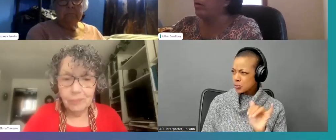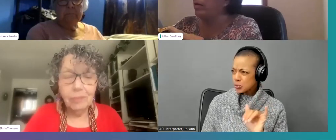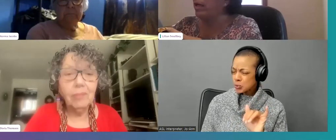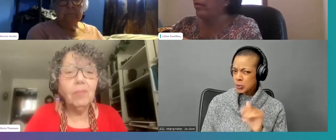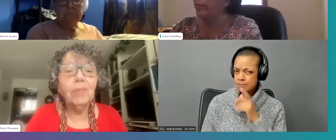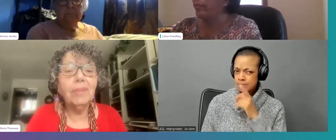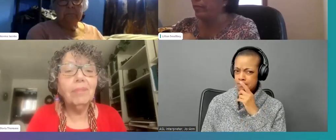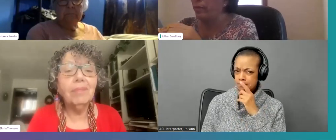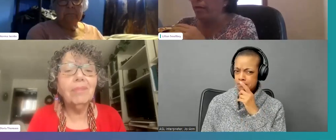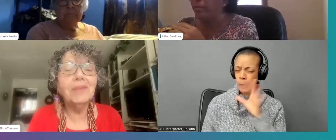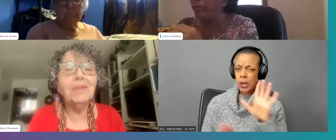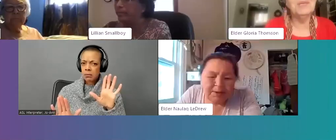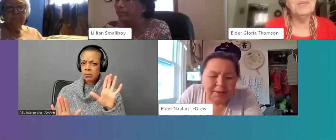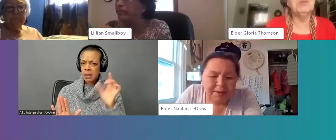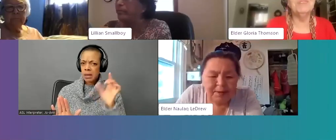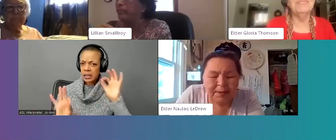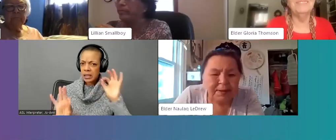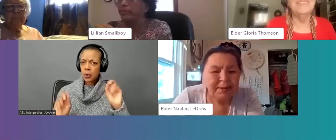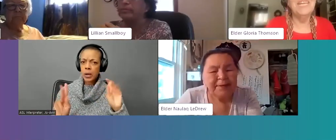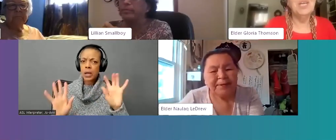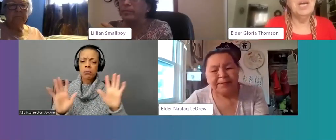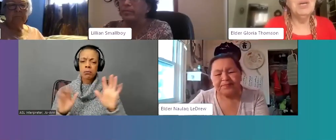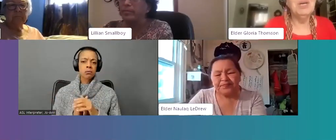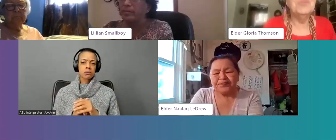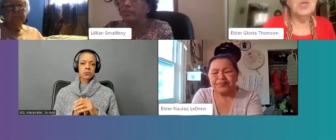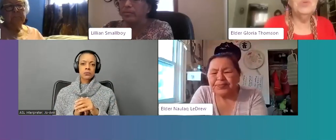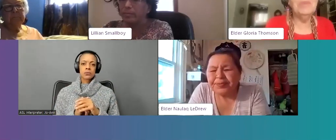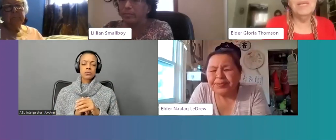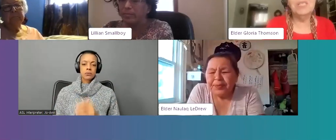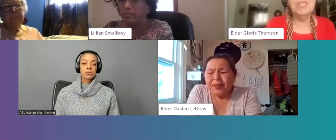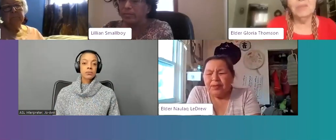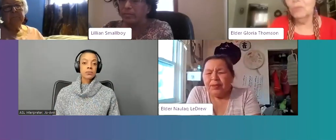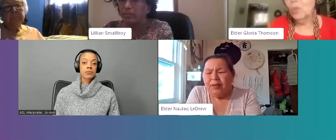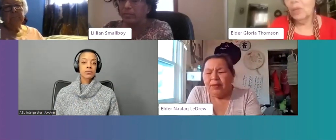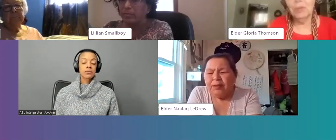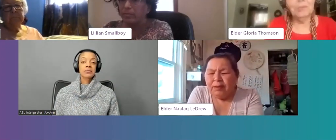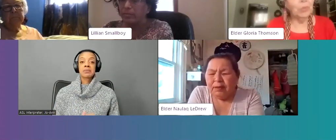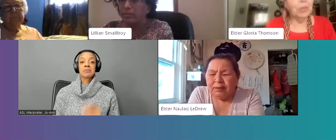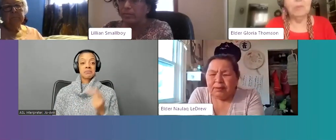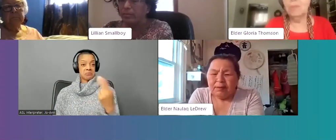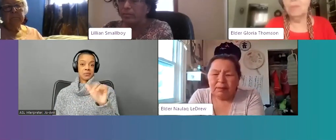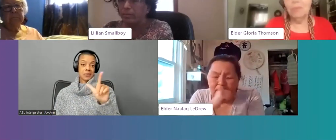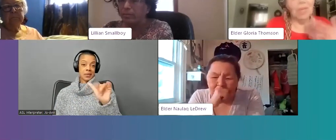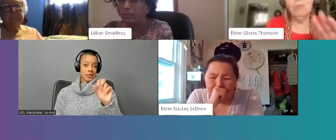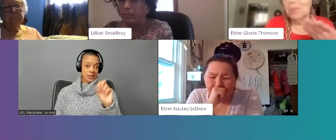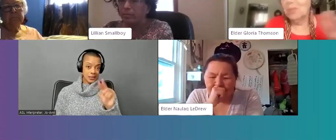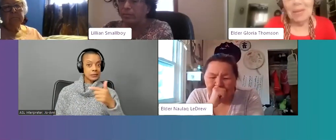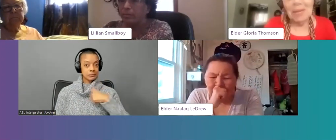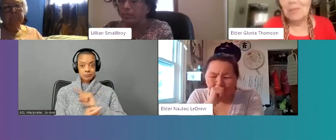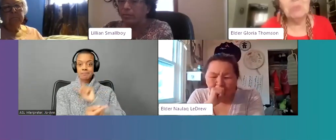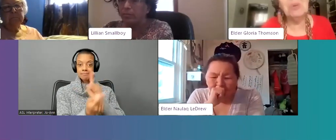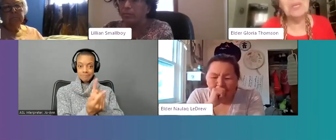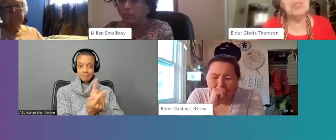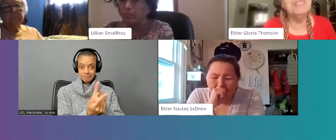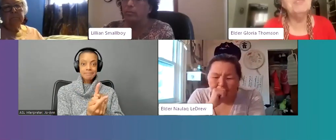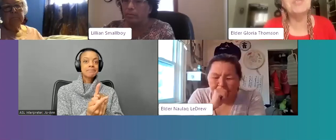All right. I think we're okay. Yep. Thank you. We met together where we could, I was having